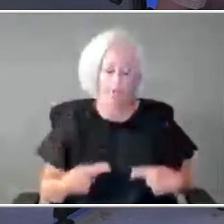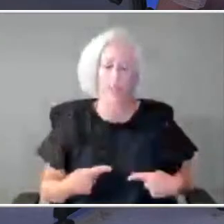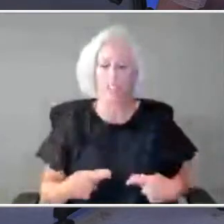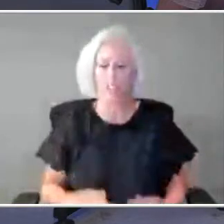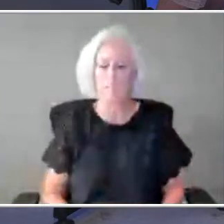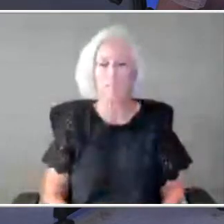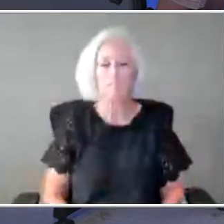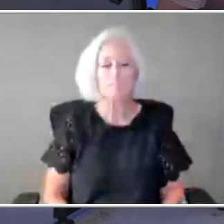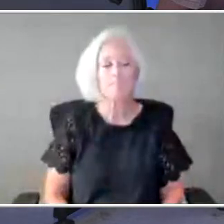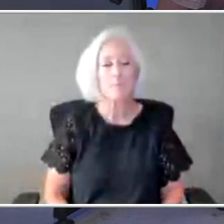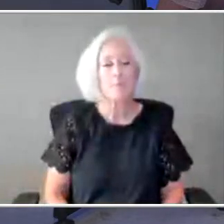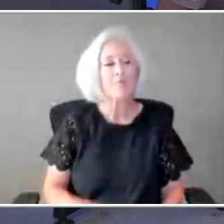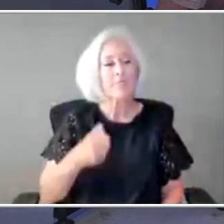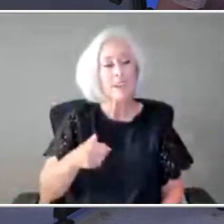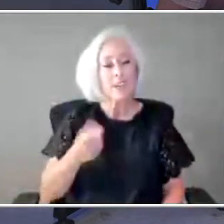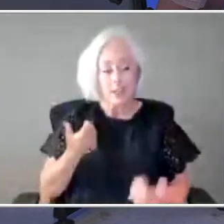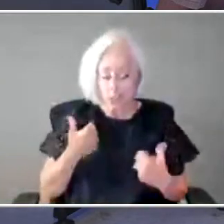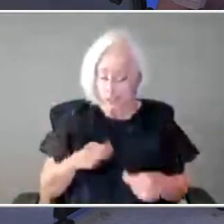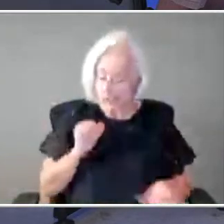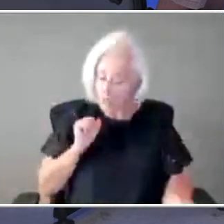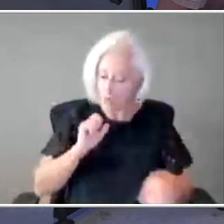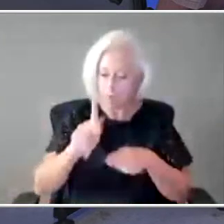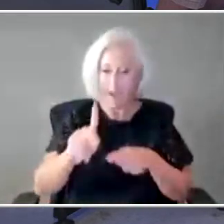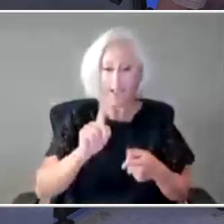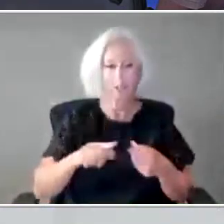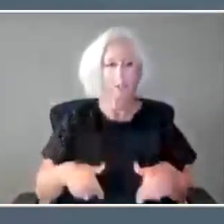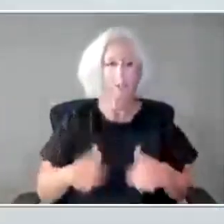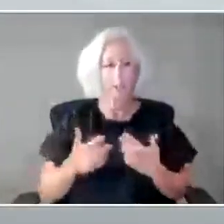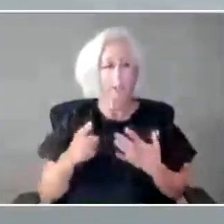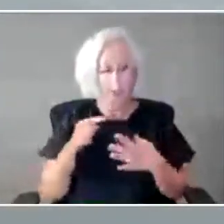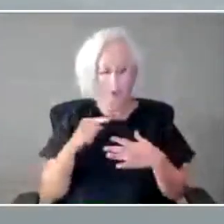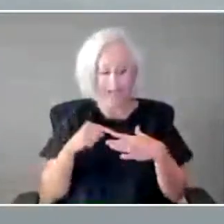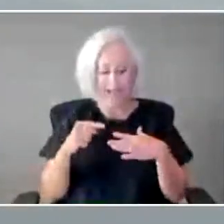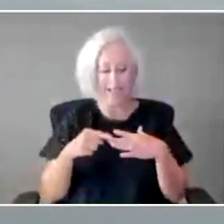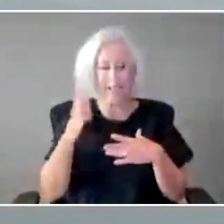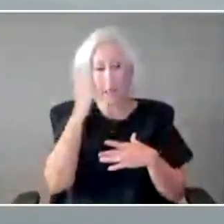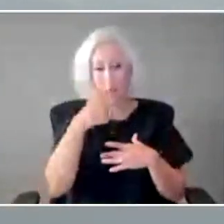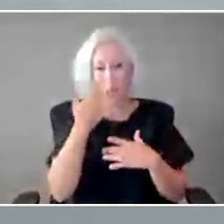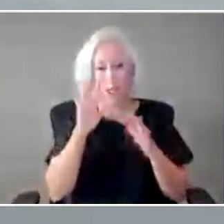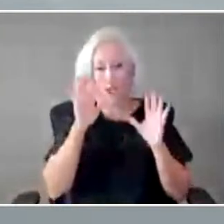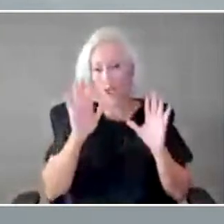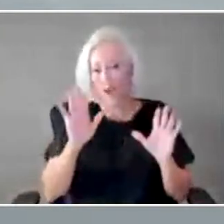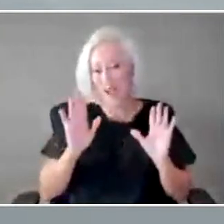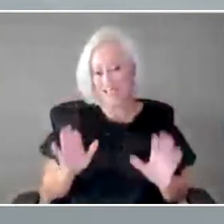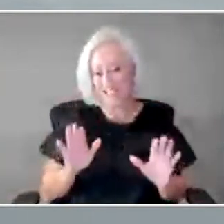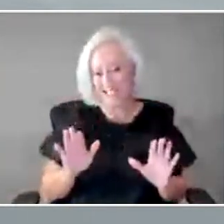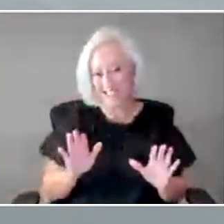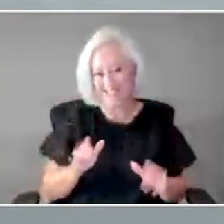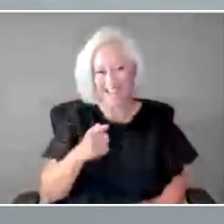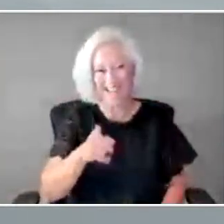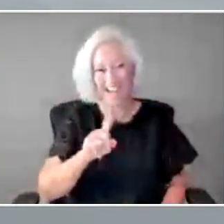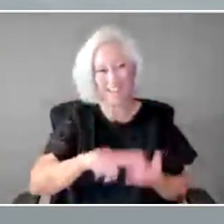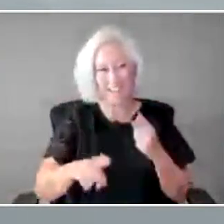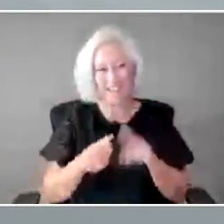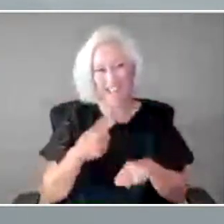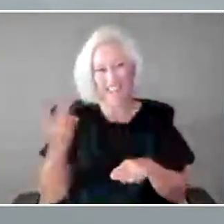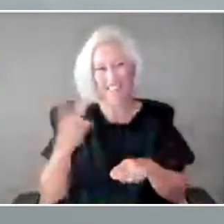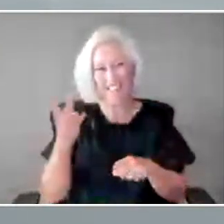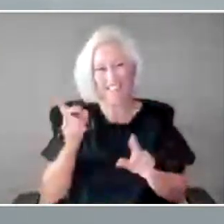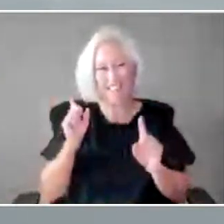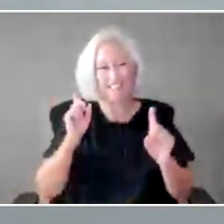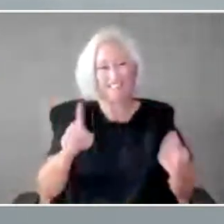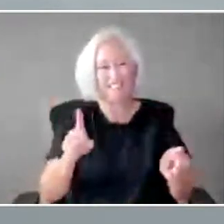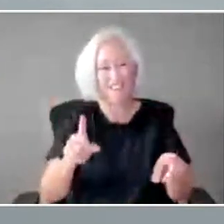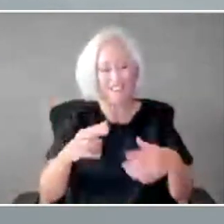trying to get back to life. You're back to life. Your nails look fantastic, by the way, I must say. And I think you shared a photo. Was this you and your friend getting your nails done at the salon? I